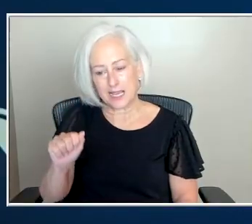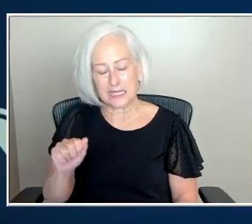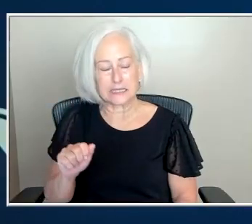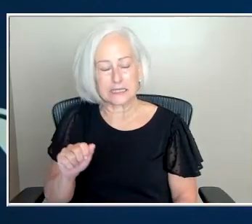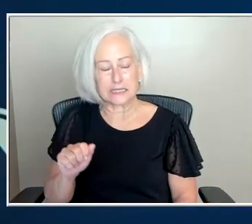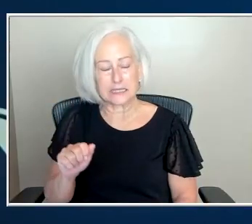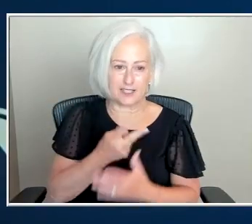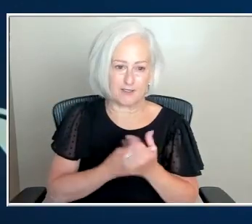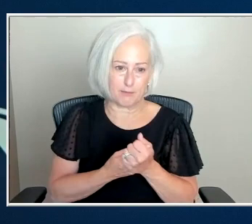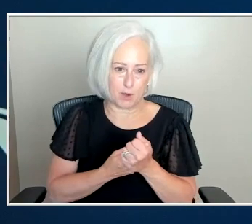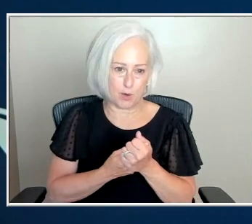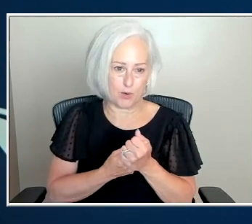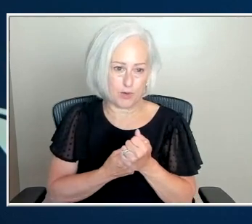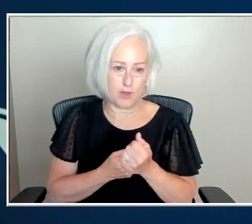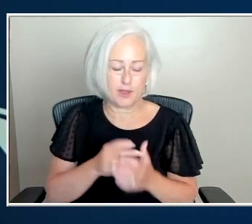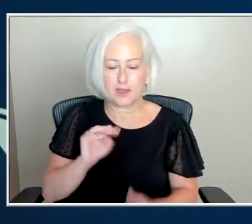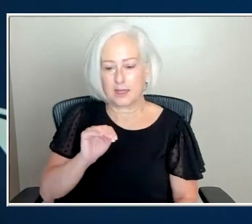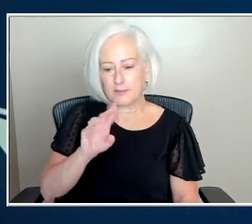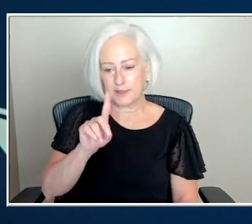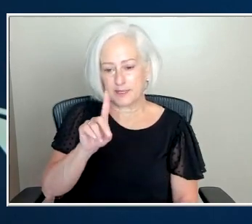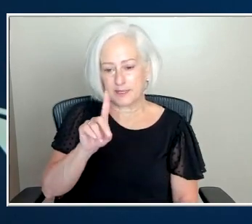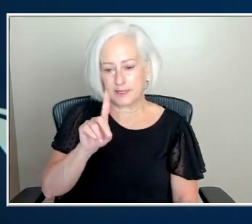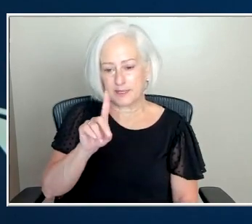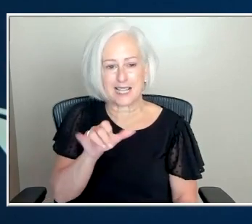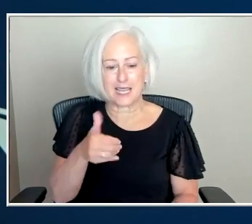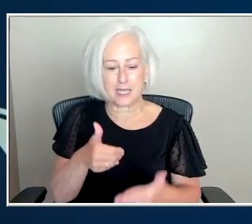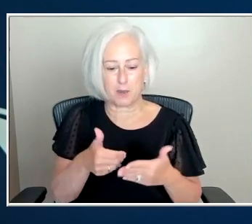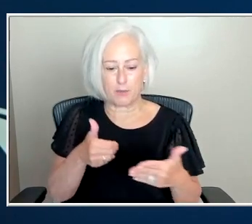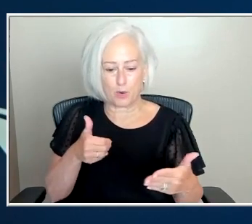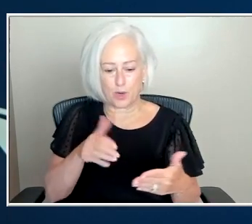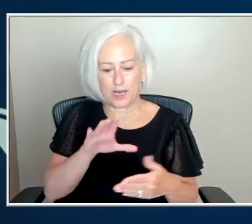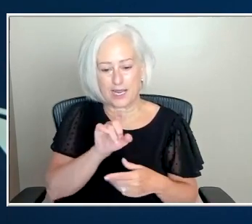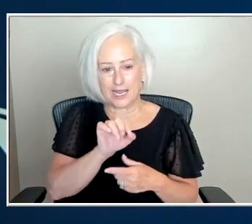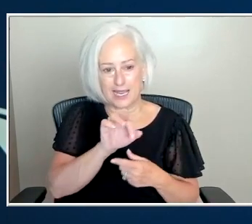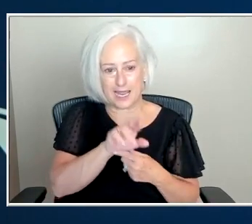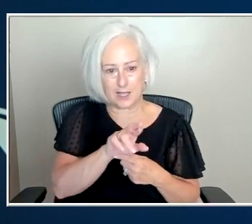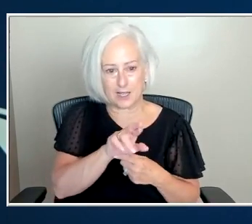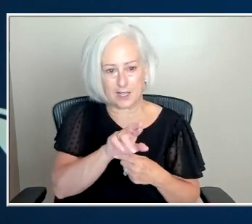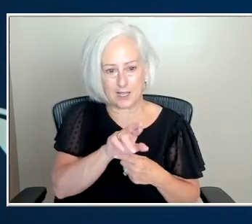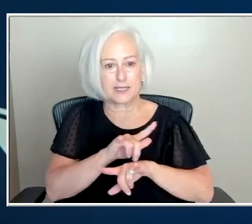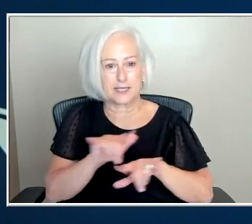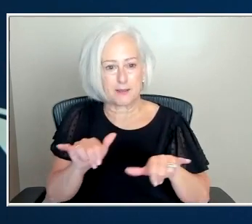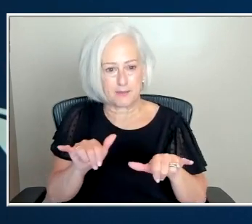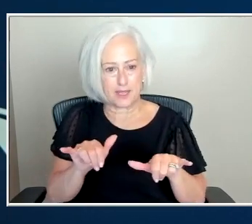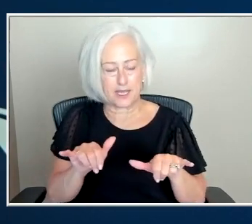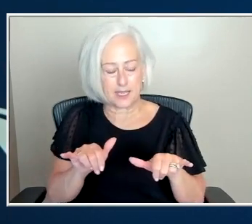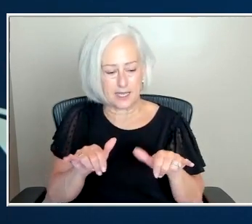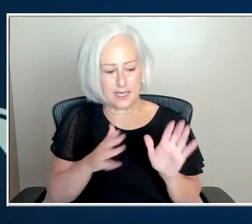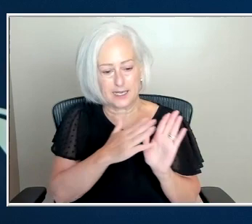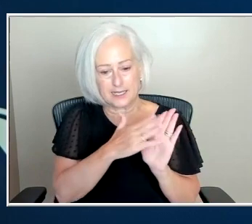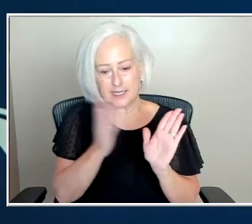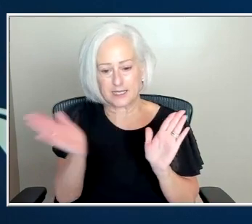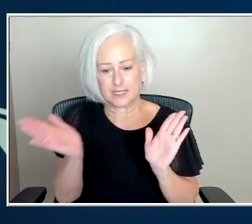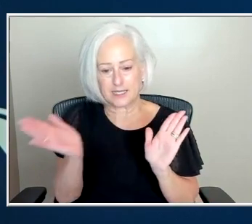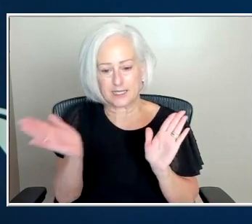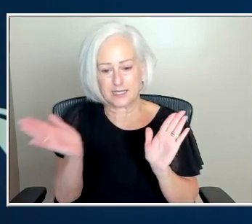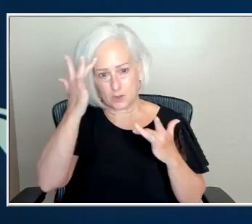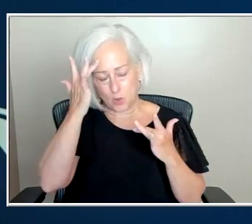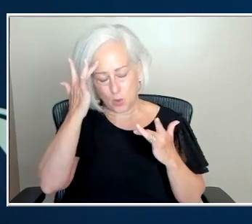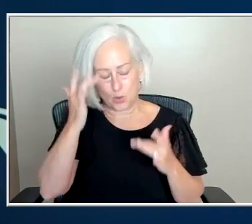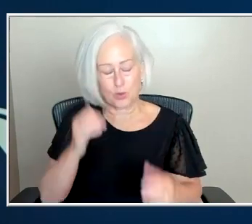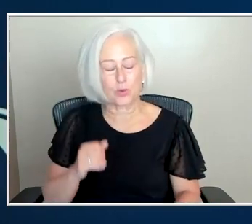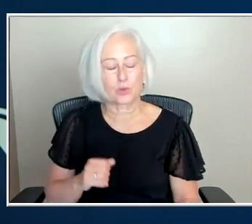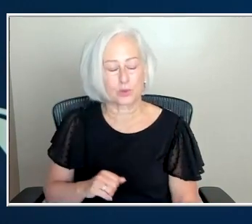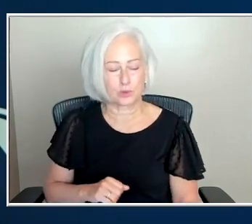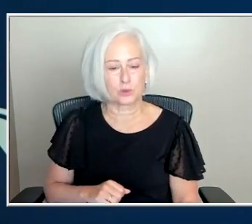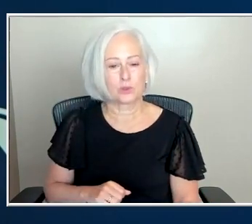would consider MDS to almost be a pre-cancer, but in reality, it's the same thing. It's a spectrum disorder. And so when leukemia,